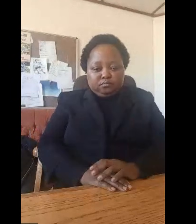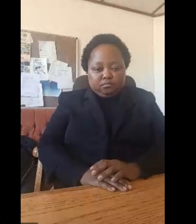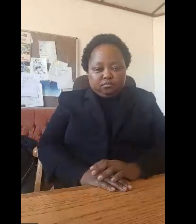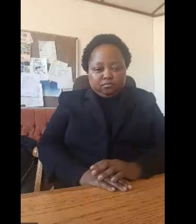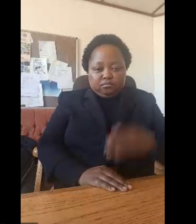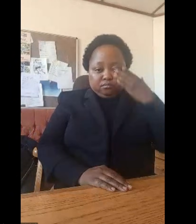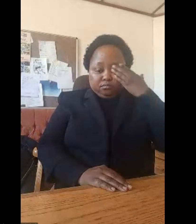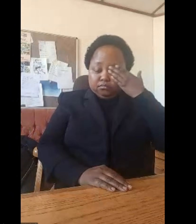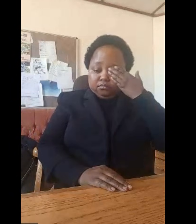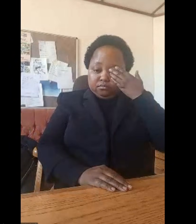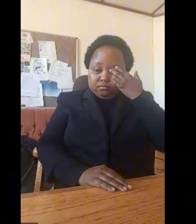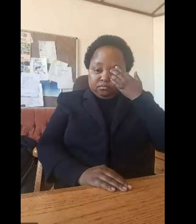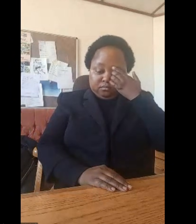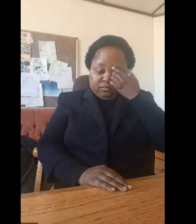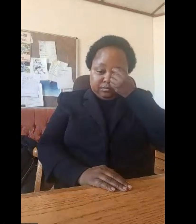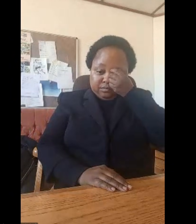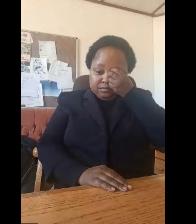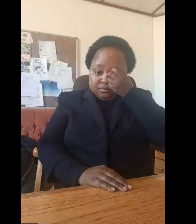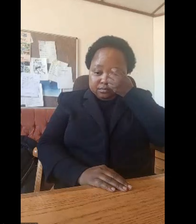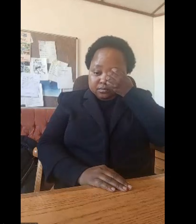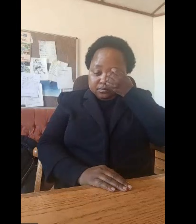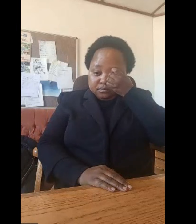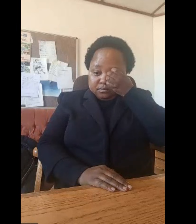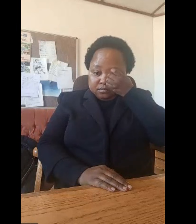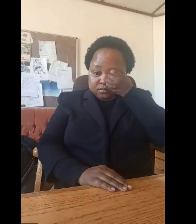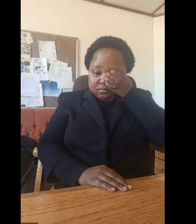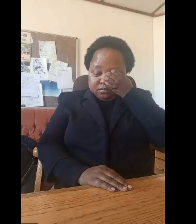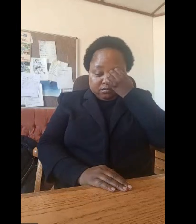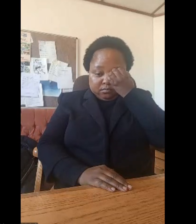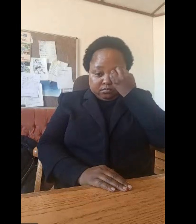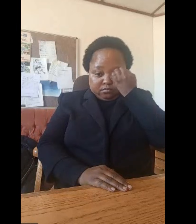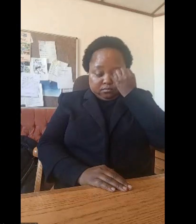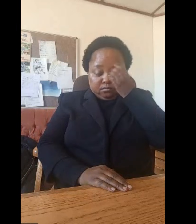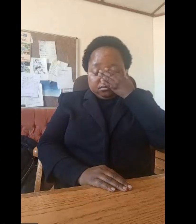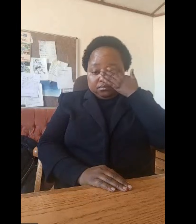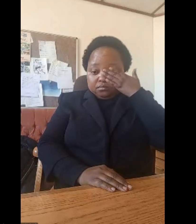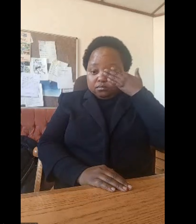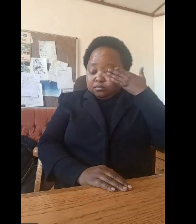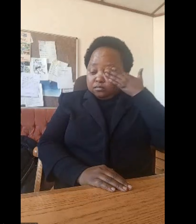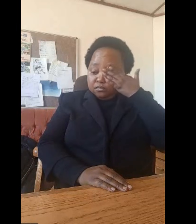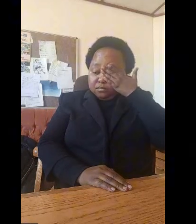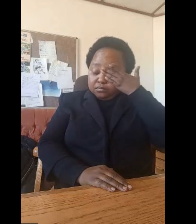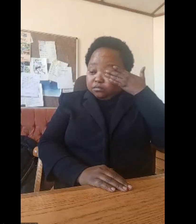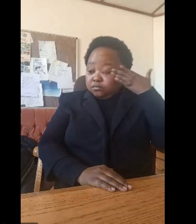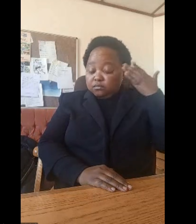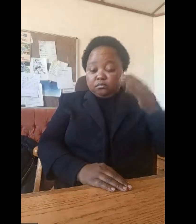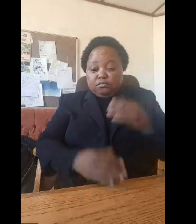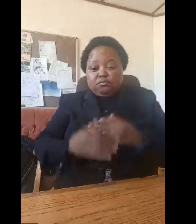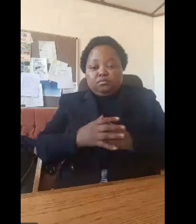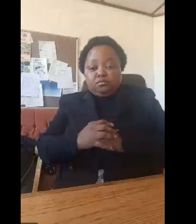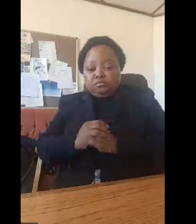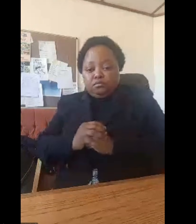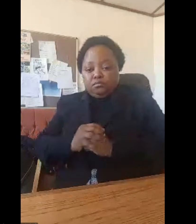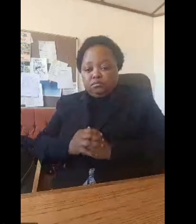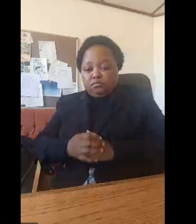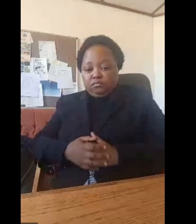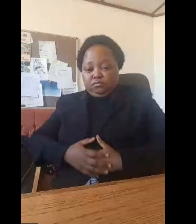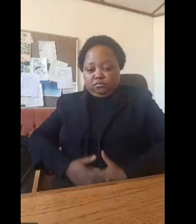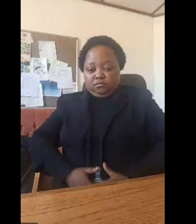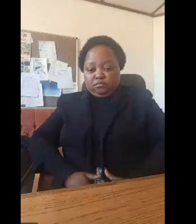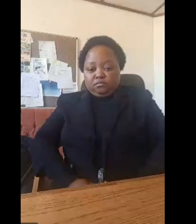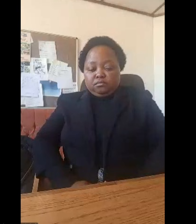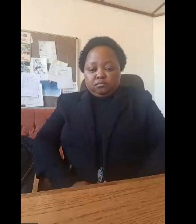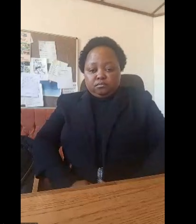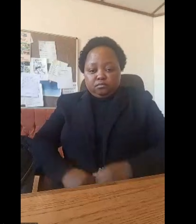today. So please try to stick to your 20 minutes allocated time so that we kindly